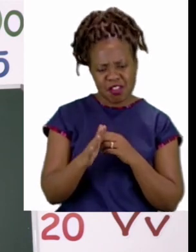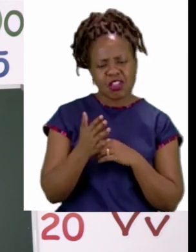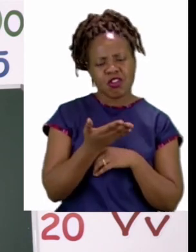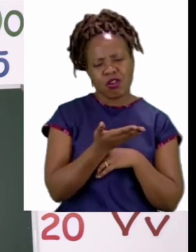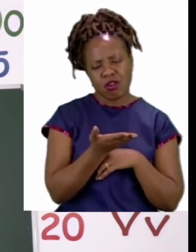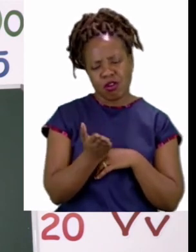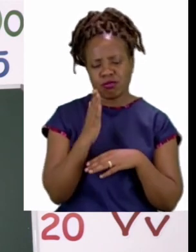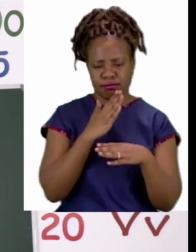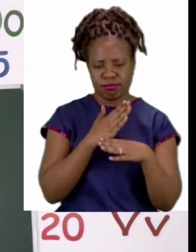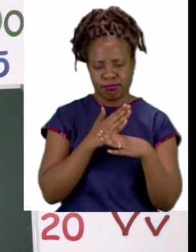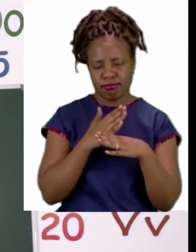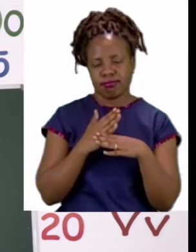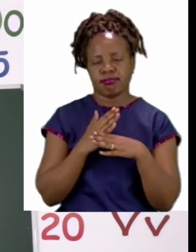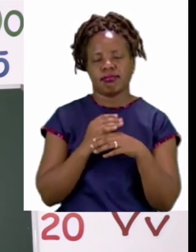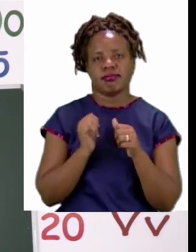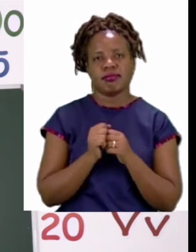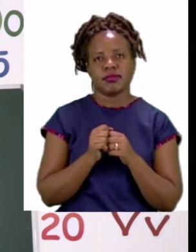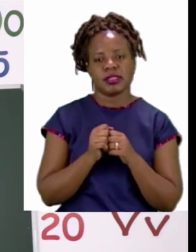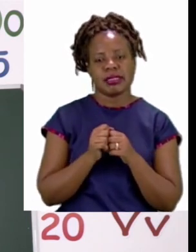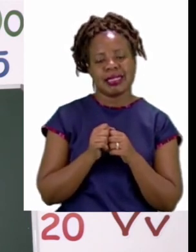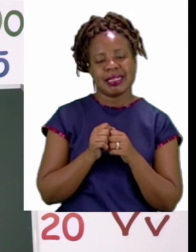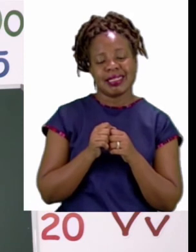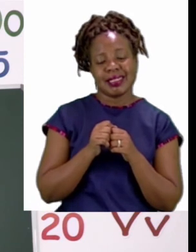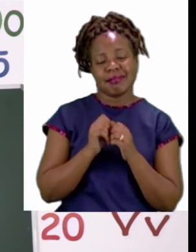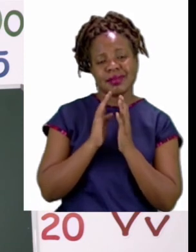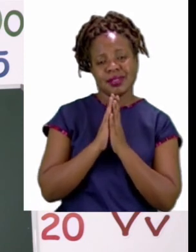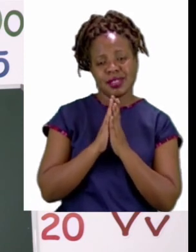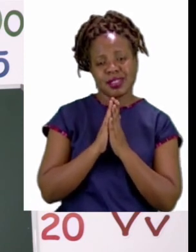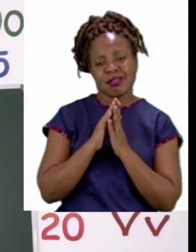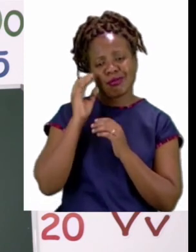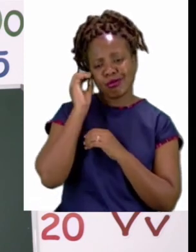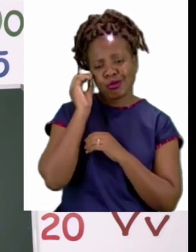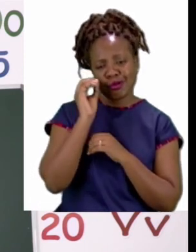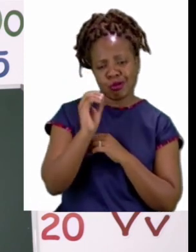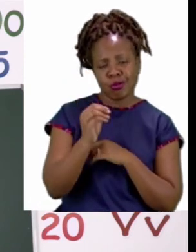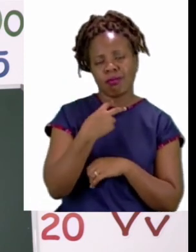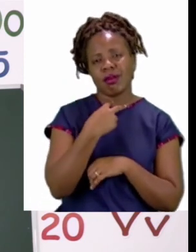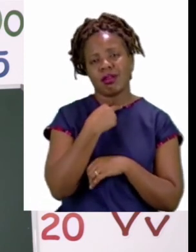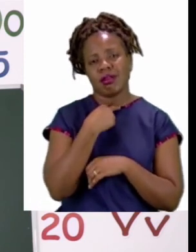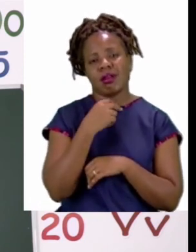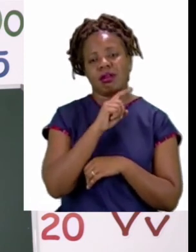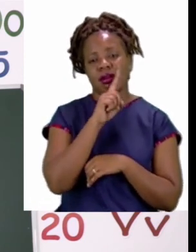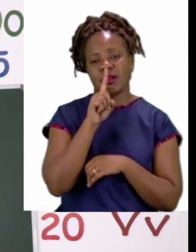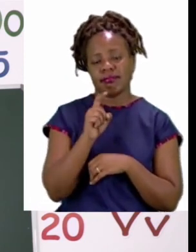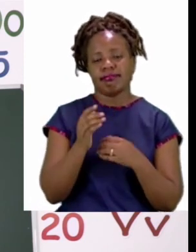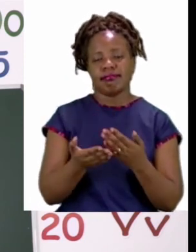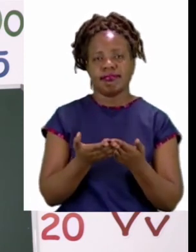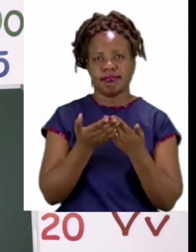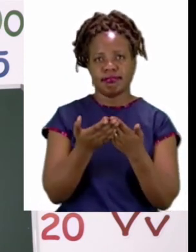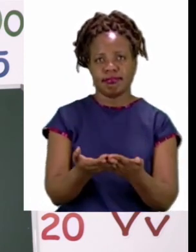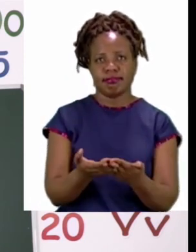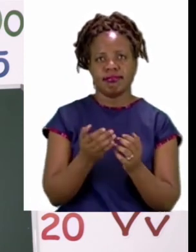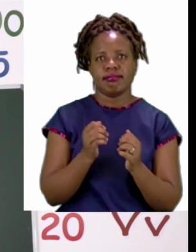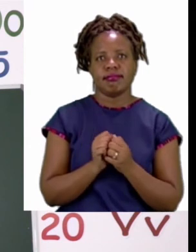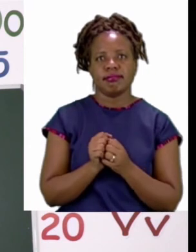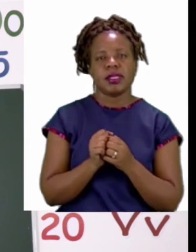exercises. Remember, if you're not sure about something, you can always ask for help. Make sure, though, that you end up doing